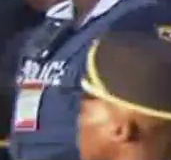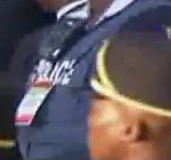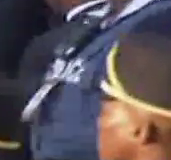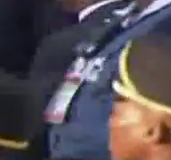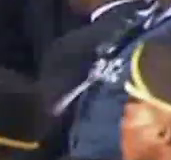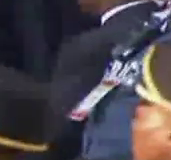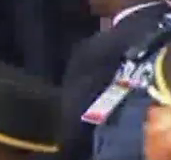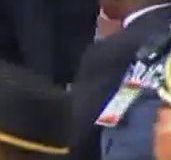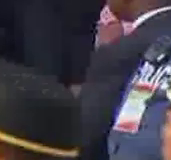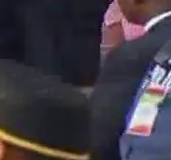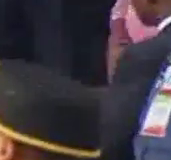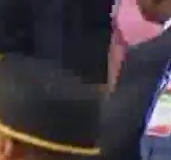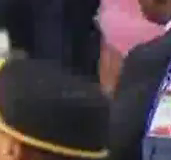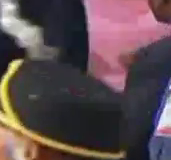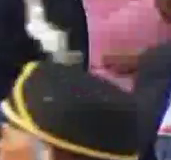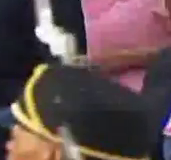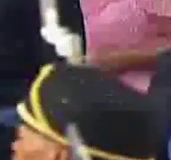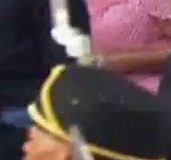country.